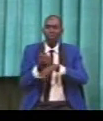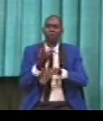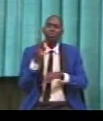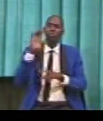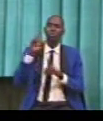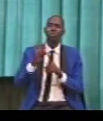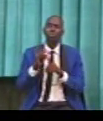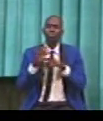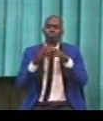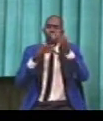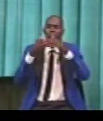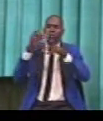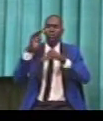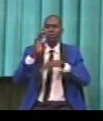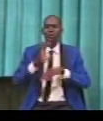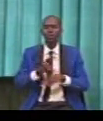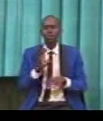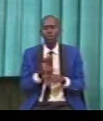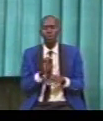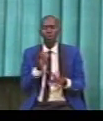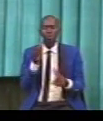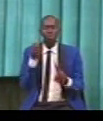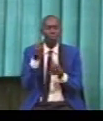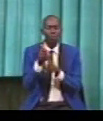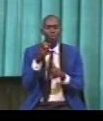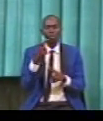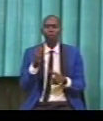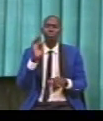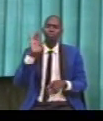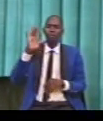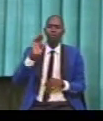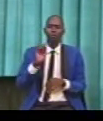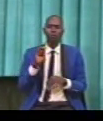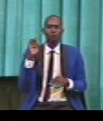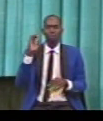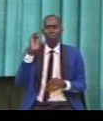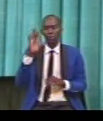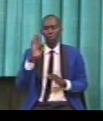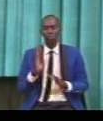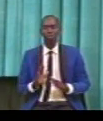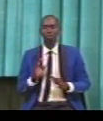of the church, impartation for ministers,